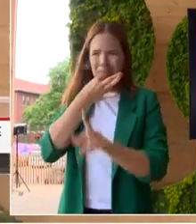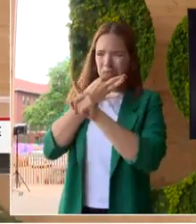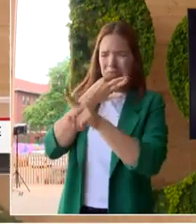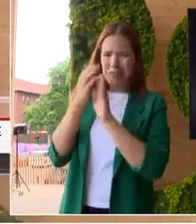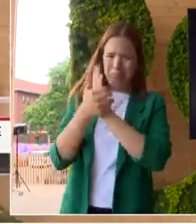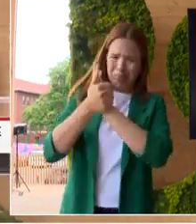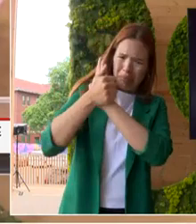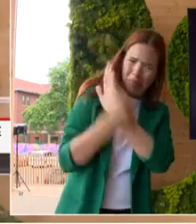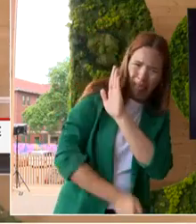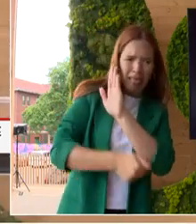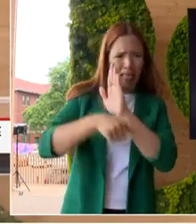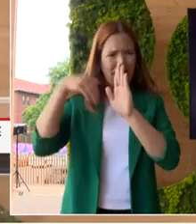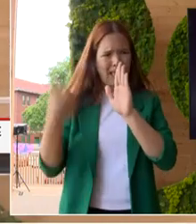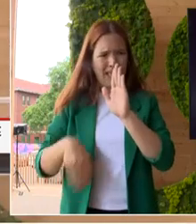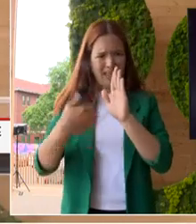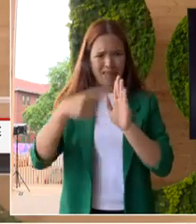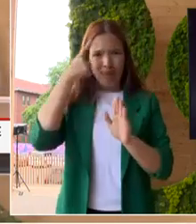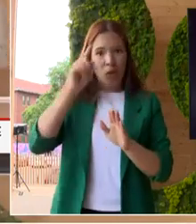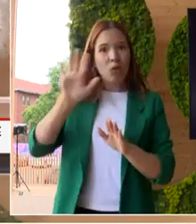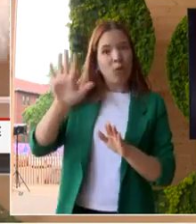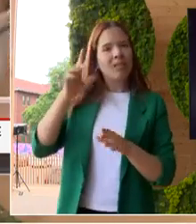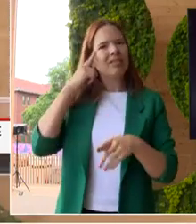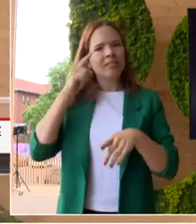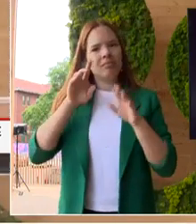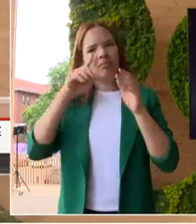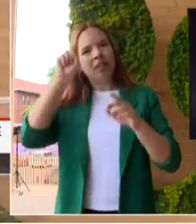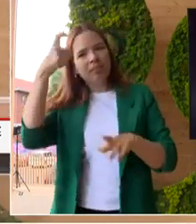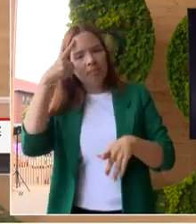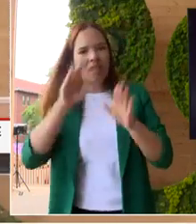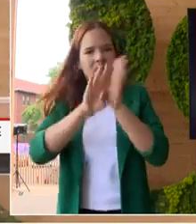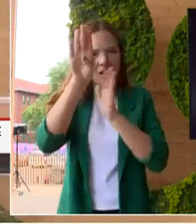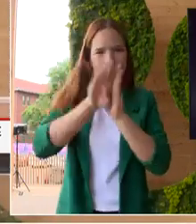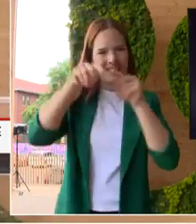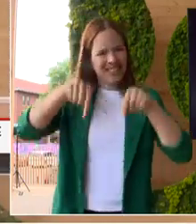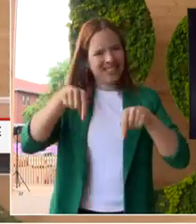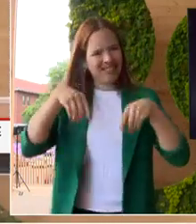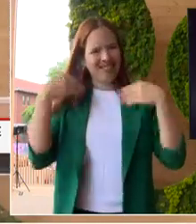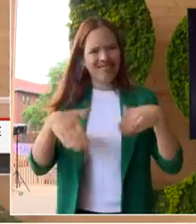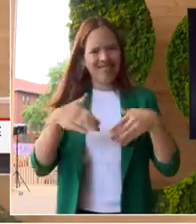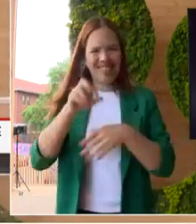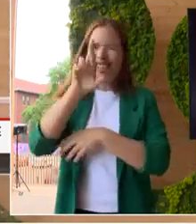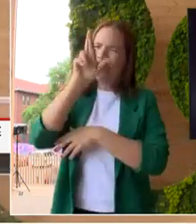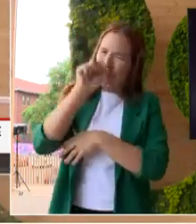government in advancing this beautiful project. Give it up to Monica again.